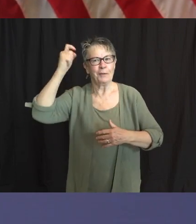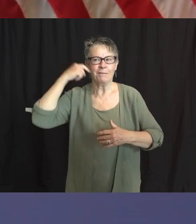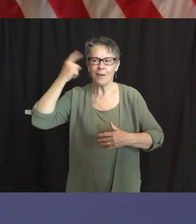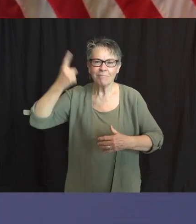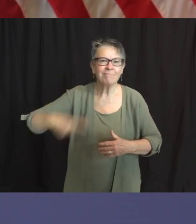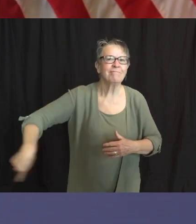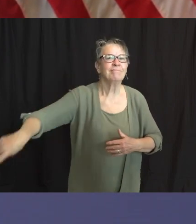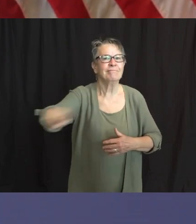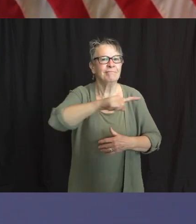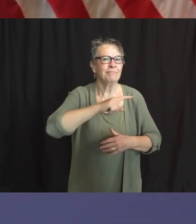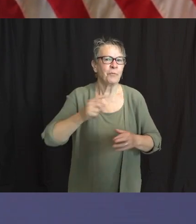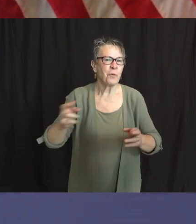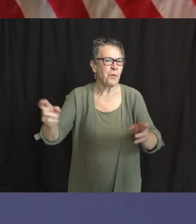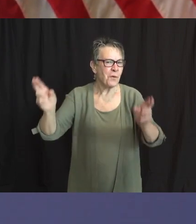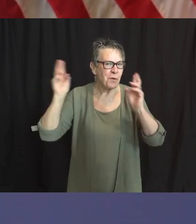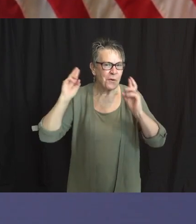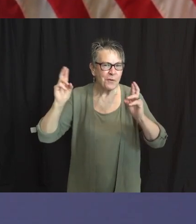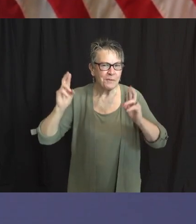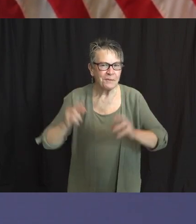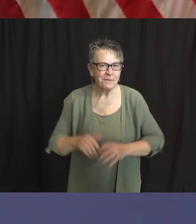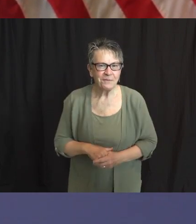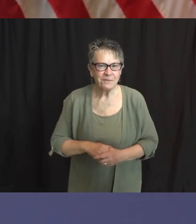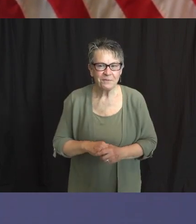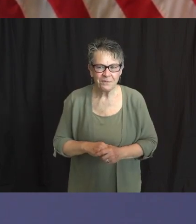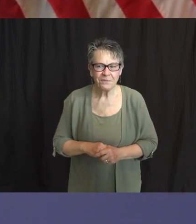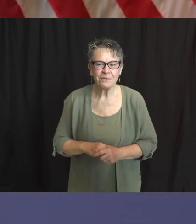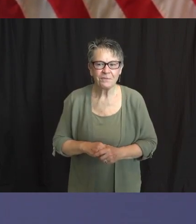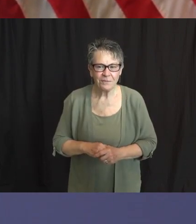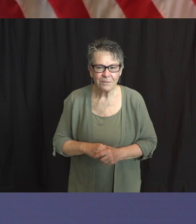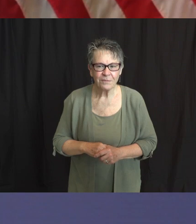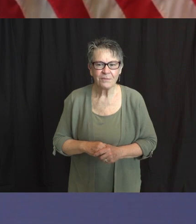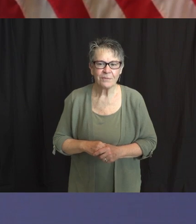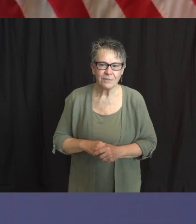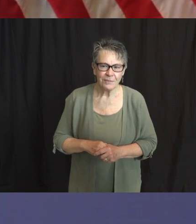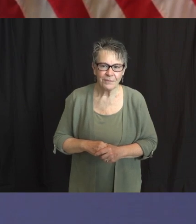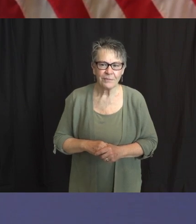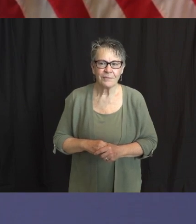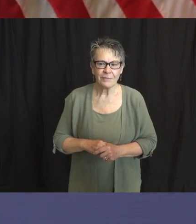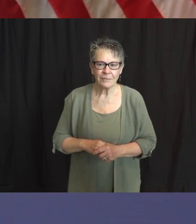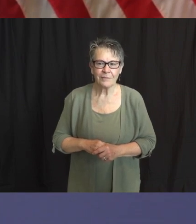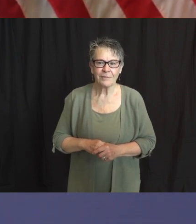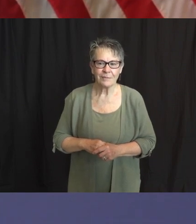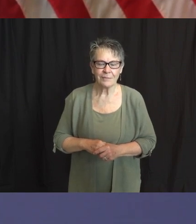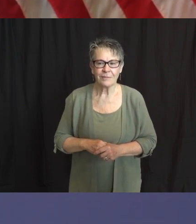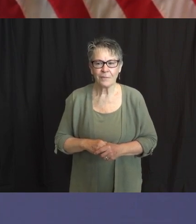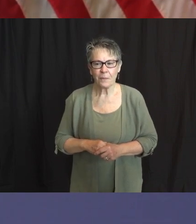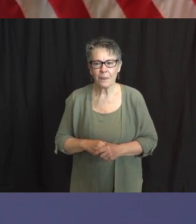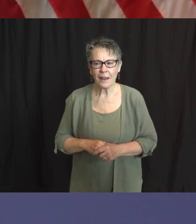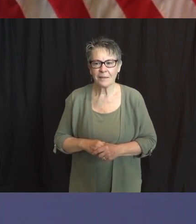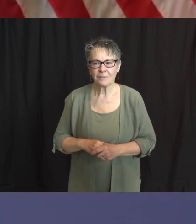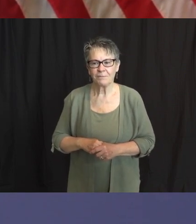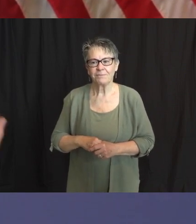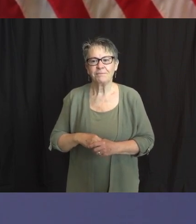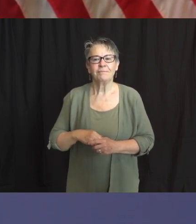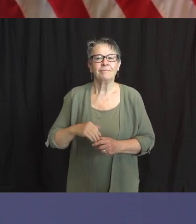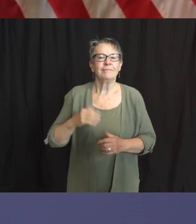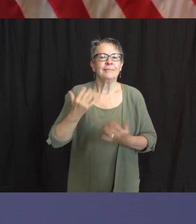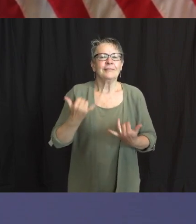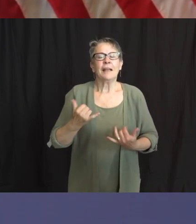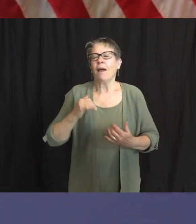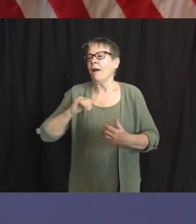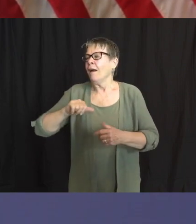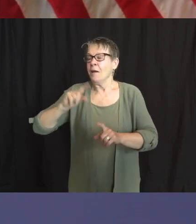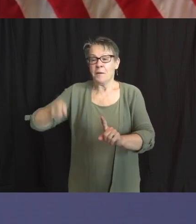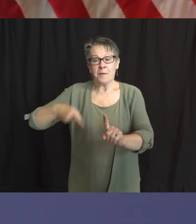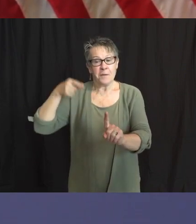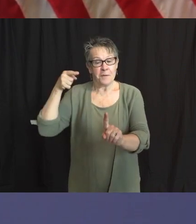service, I think, is at a warlike, World War II level of spirit of public service